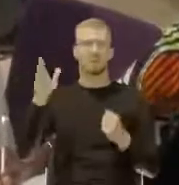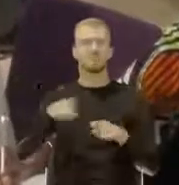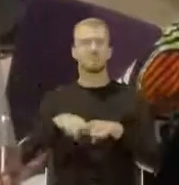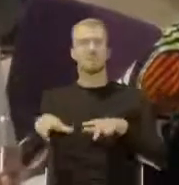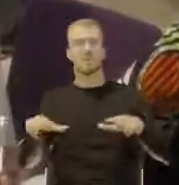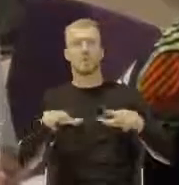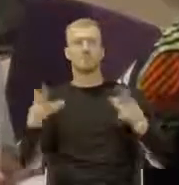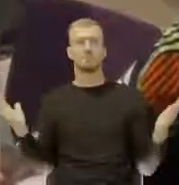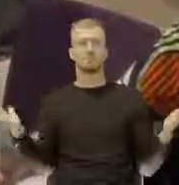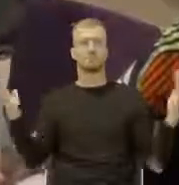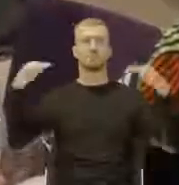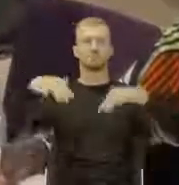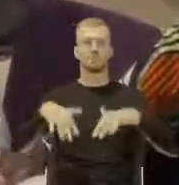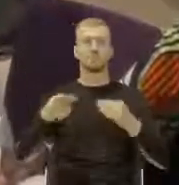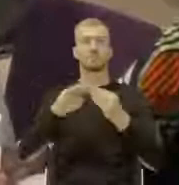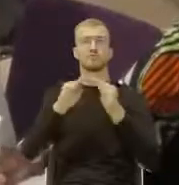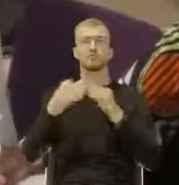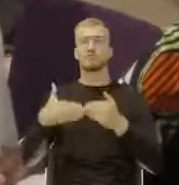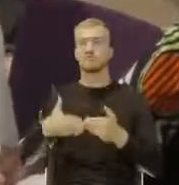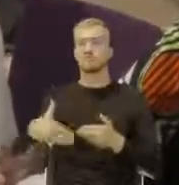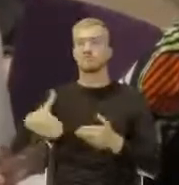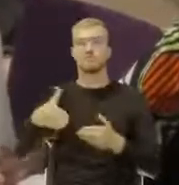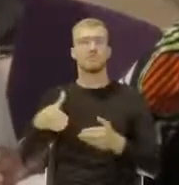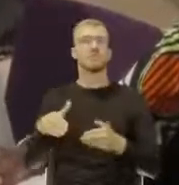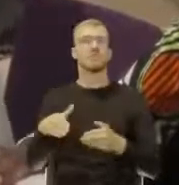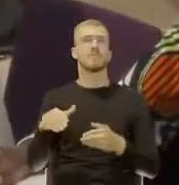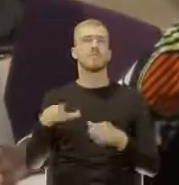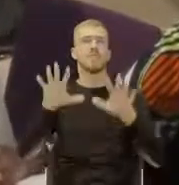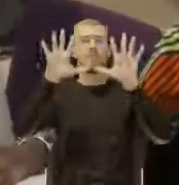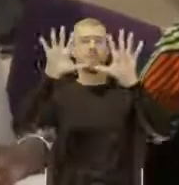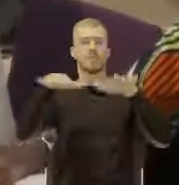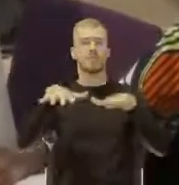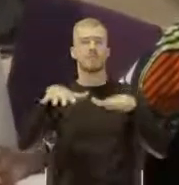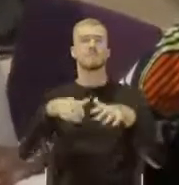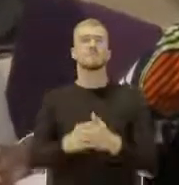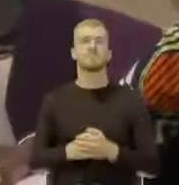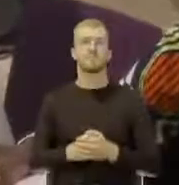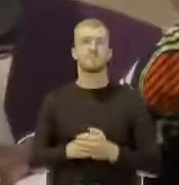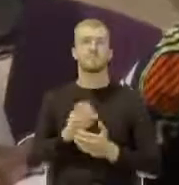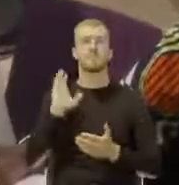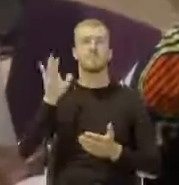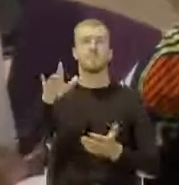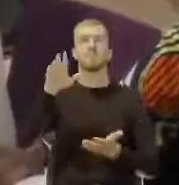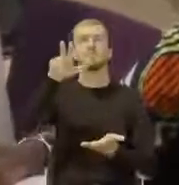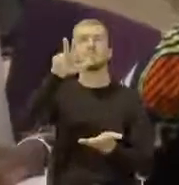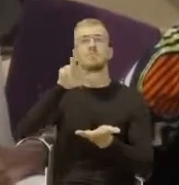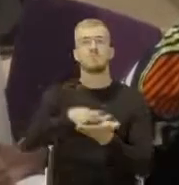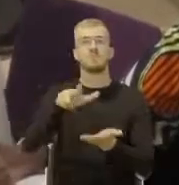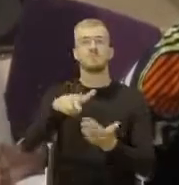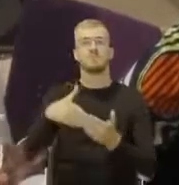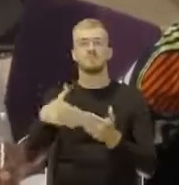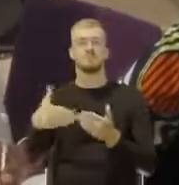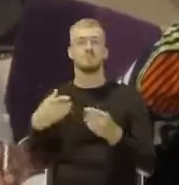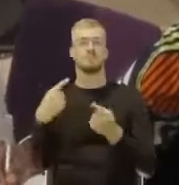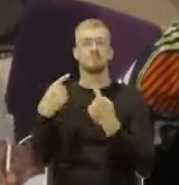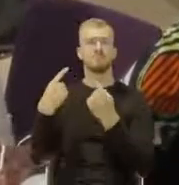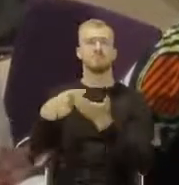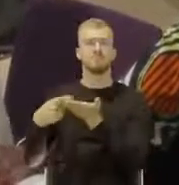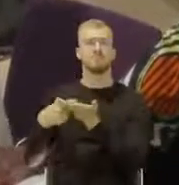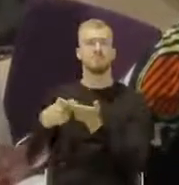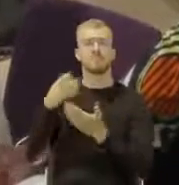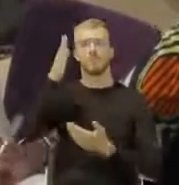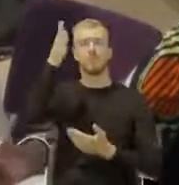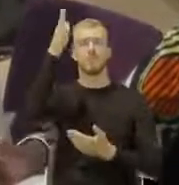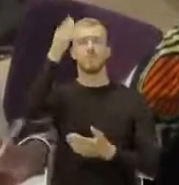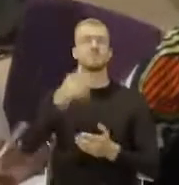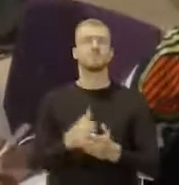pact for the future, but beyond that, which is very important for us, of course, for UCLG, Daejeon